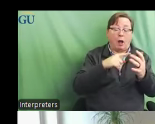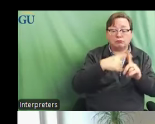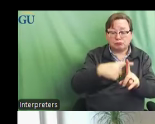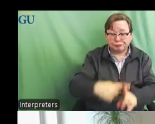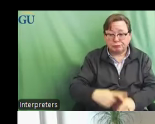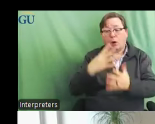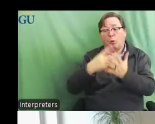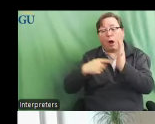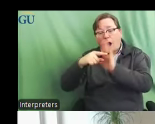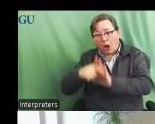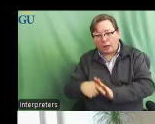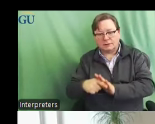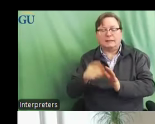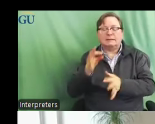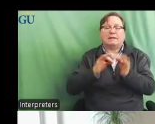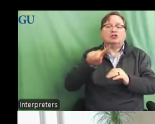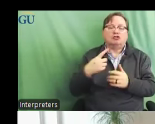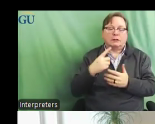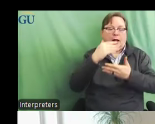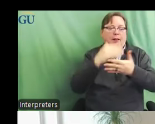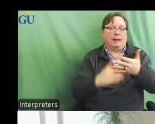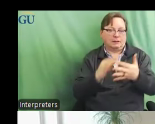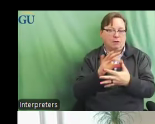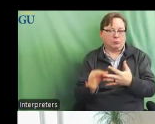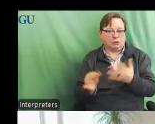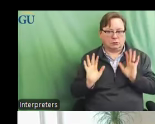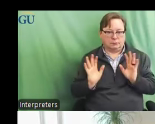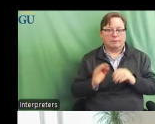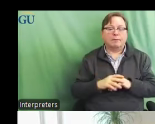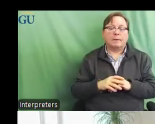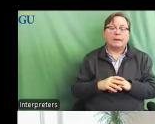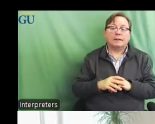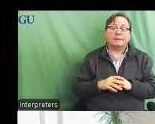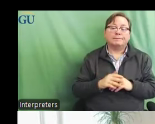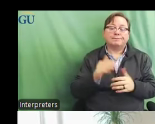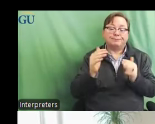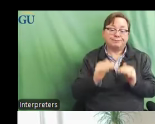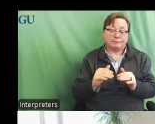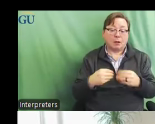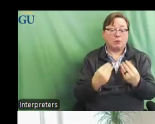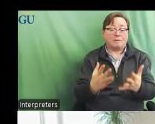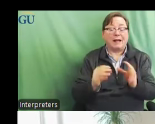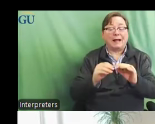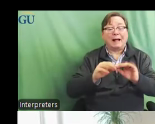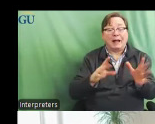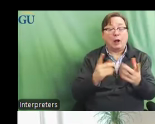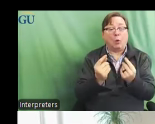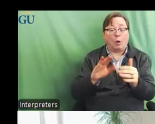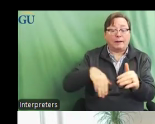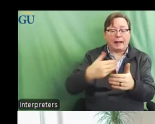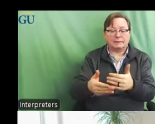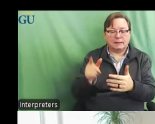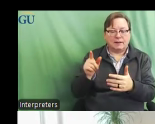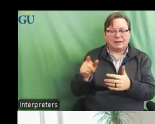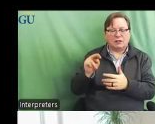of opportunities. Providing clear next steps is a value, and I saw this North